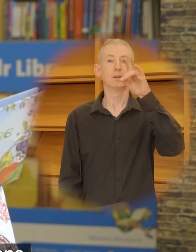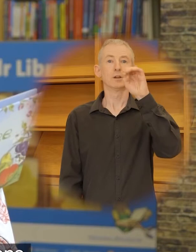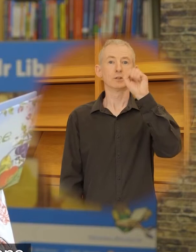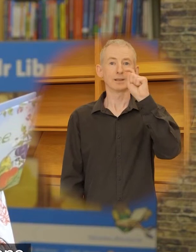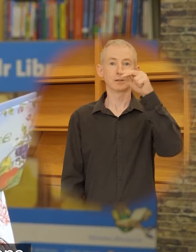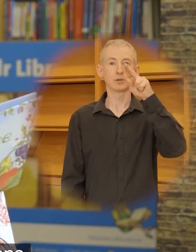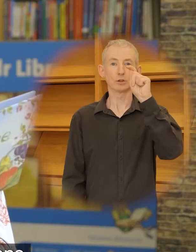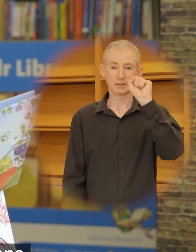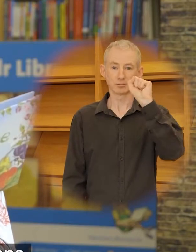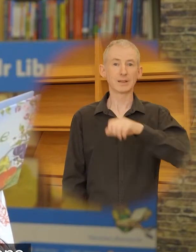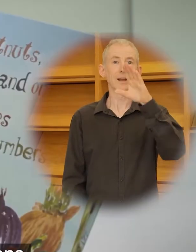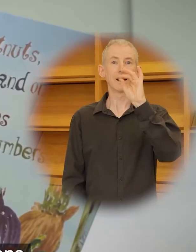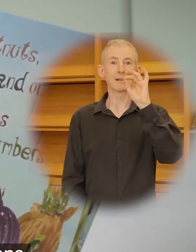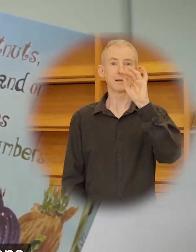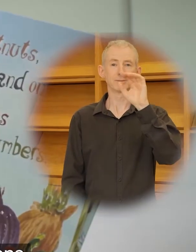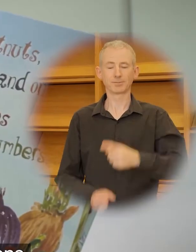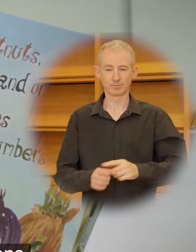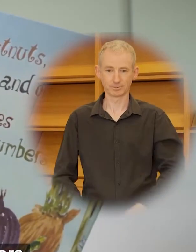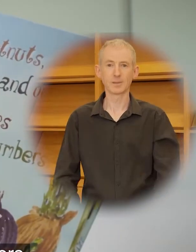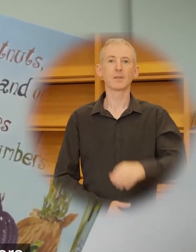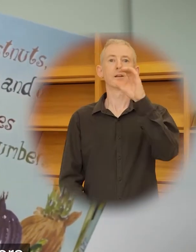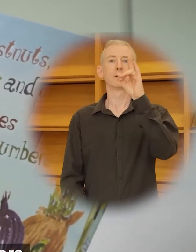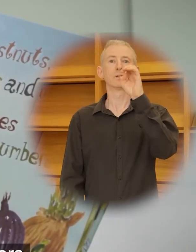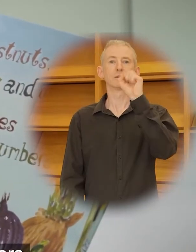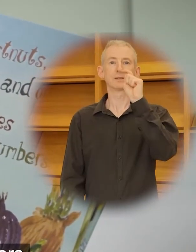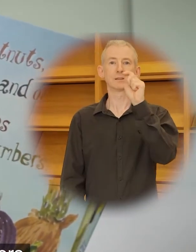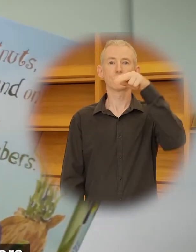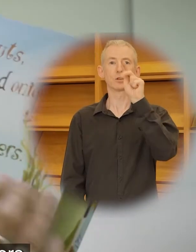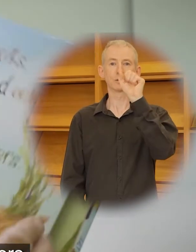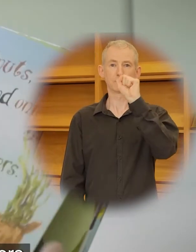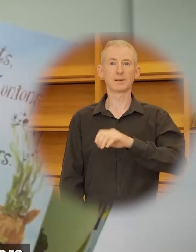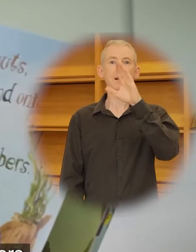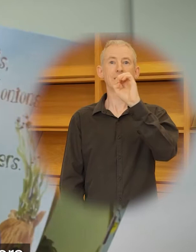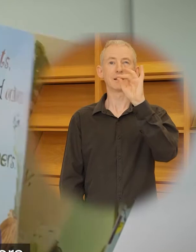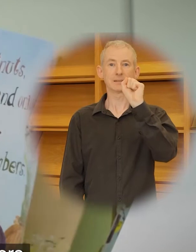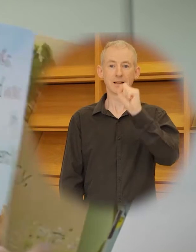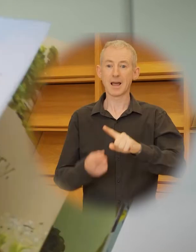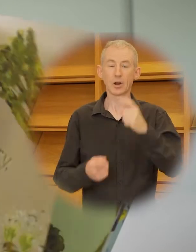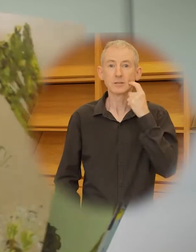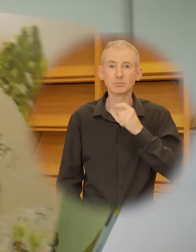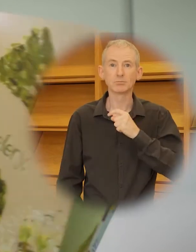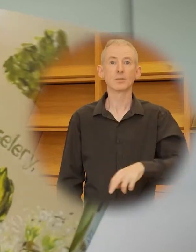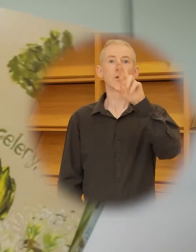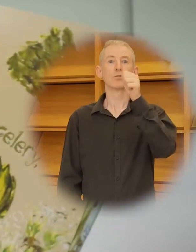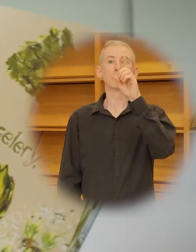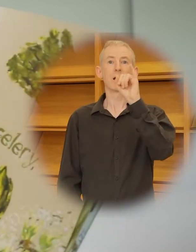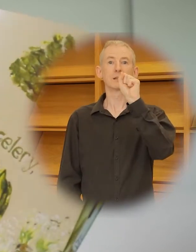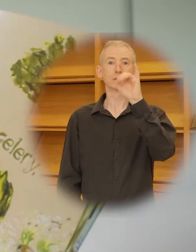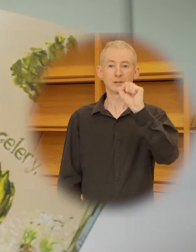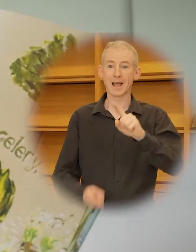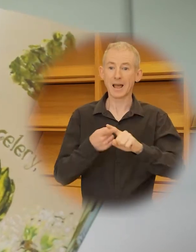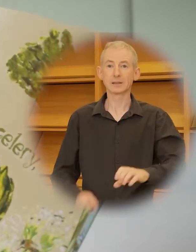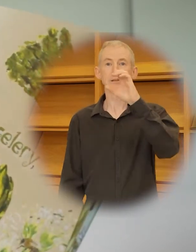The chestnuts, leeks and onions, the radishes and the cucumbers.